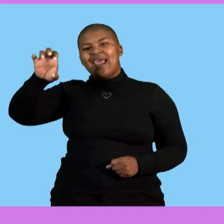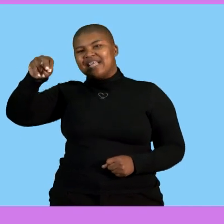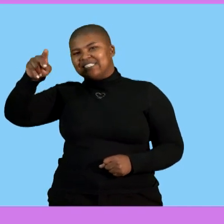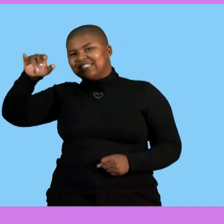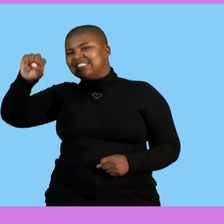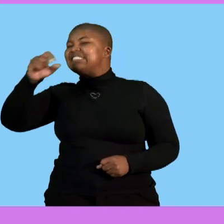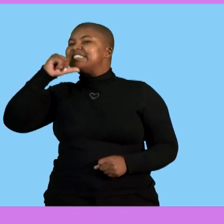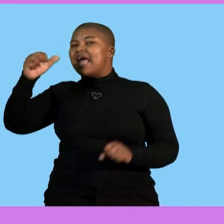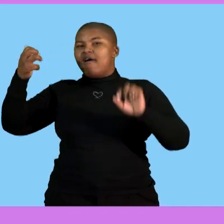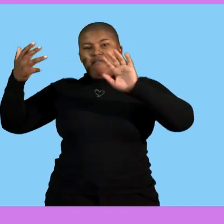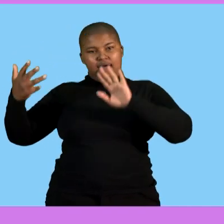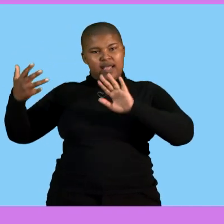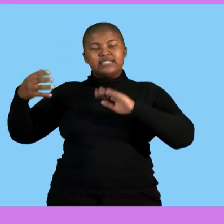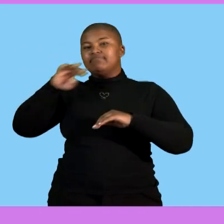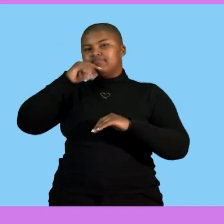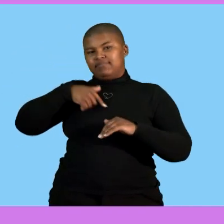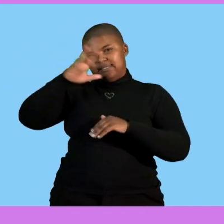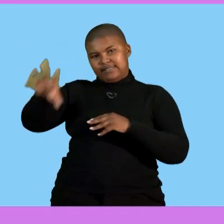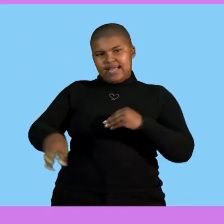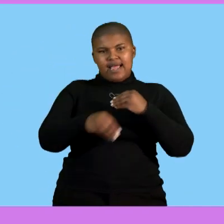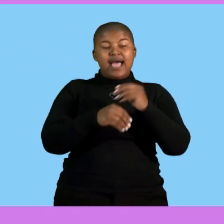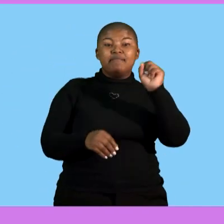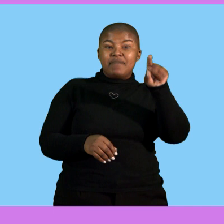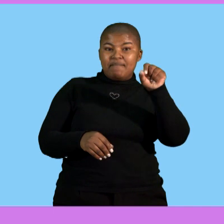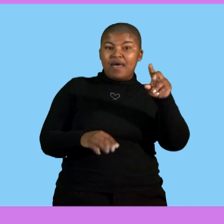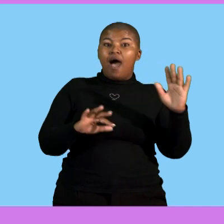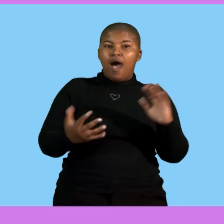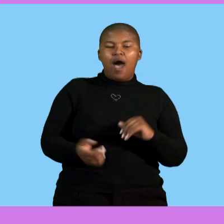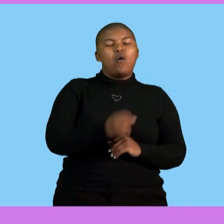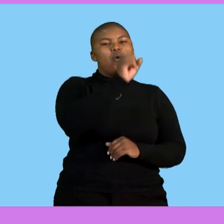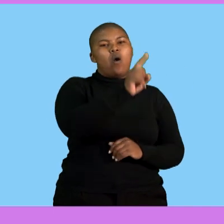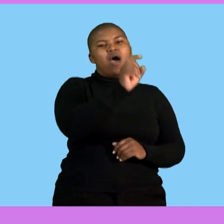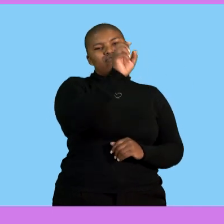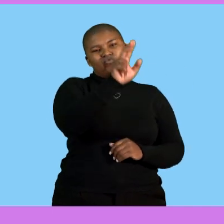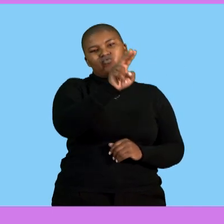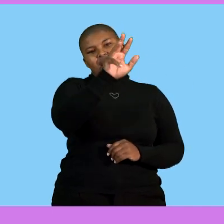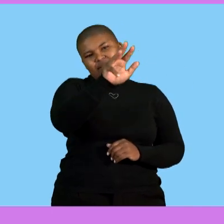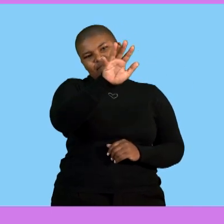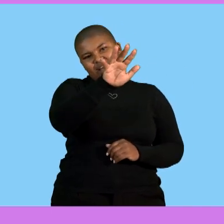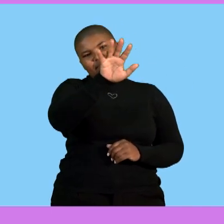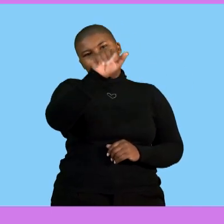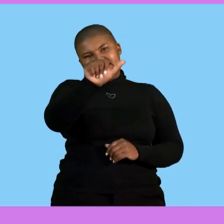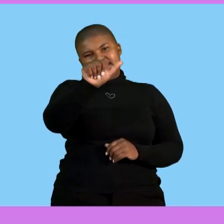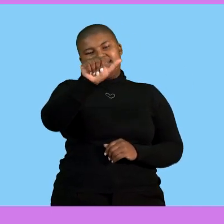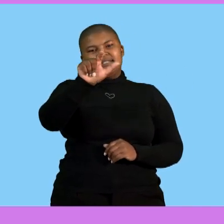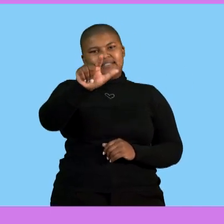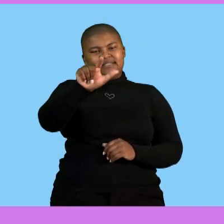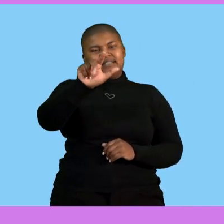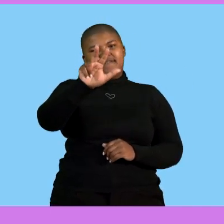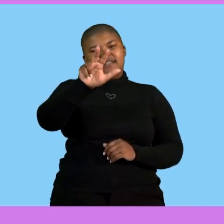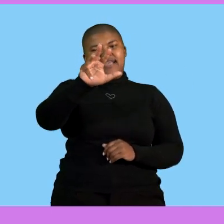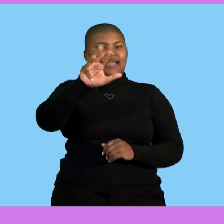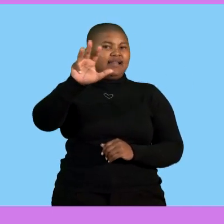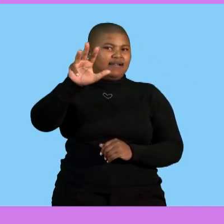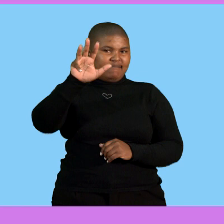says 9. So we are to record the tally here. So it could be 1, 2, 3, 4,